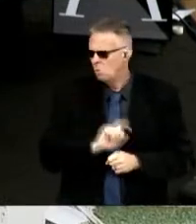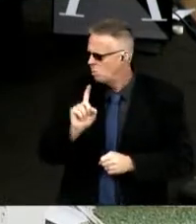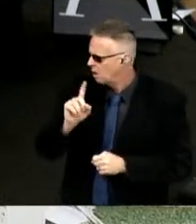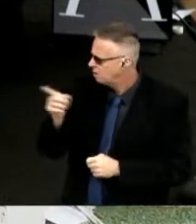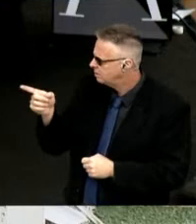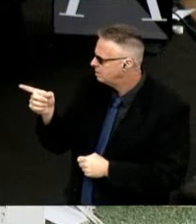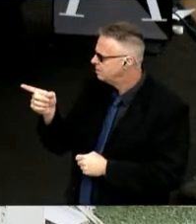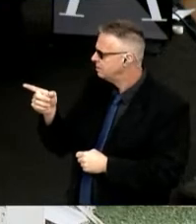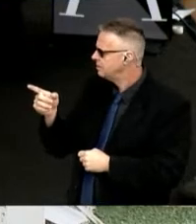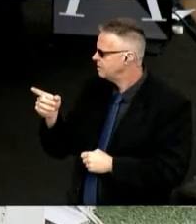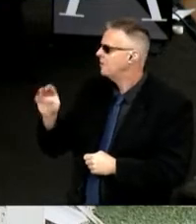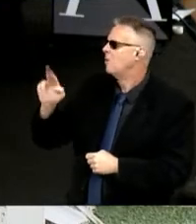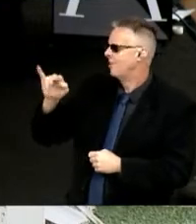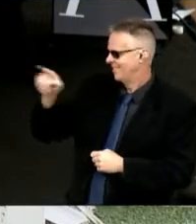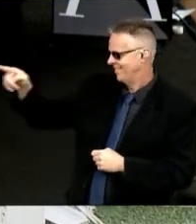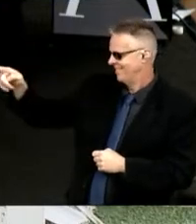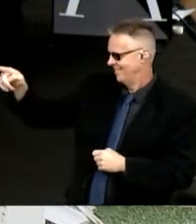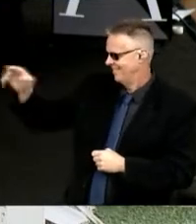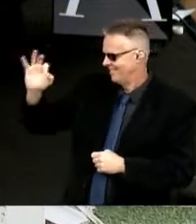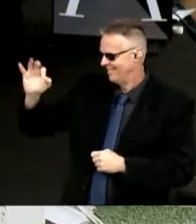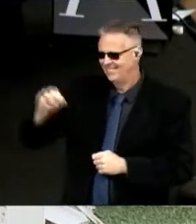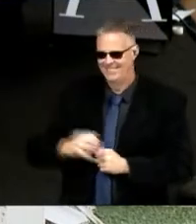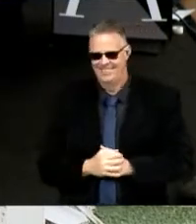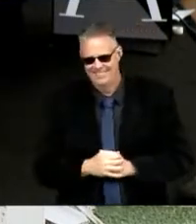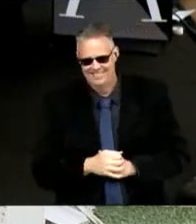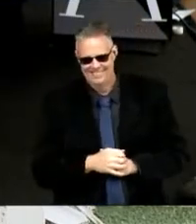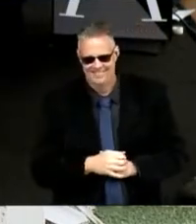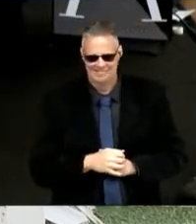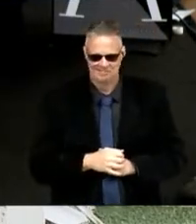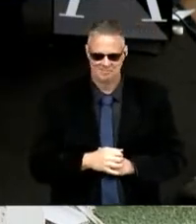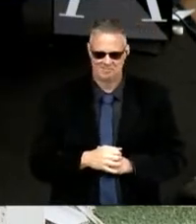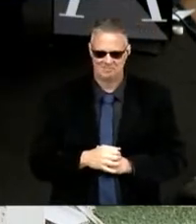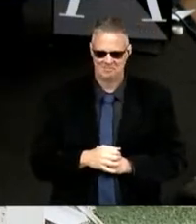Martin? There he is.